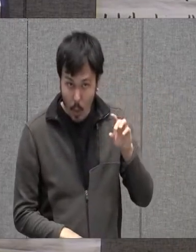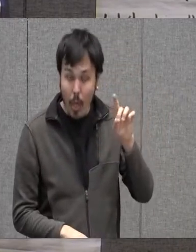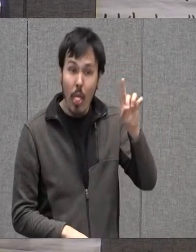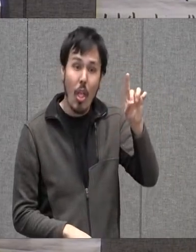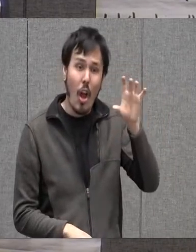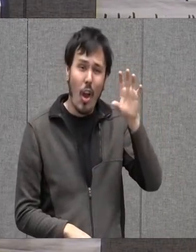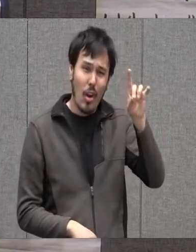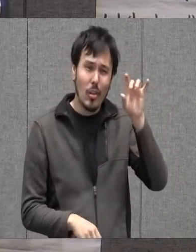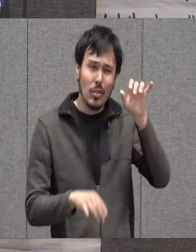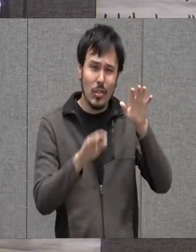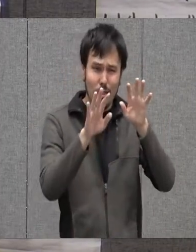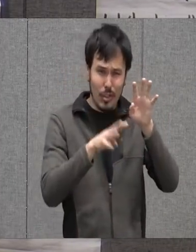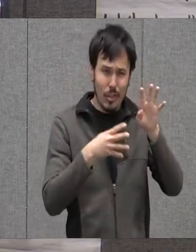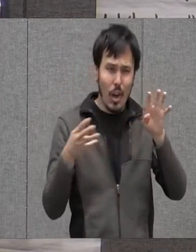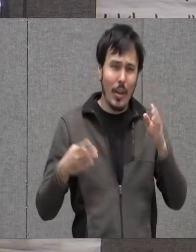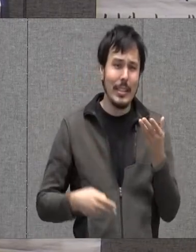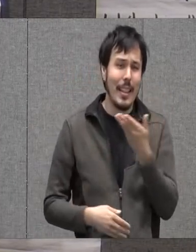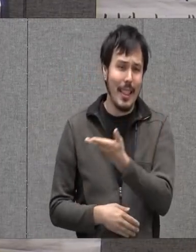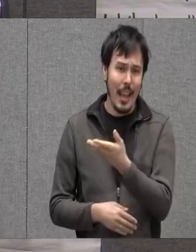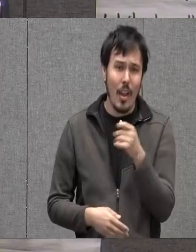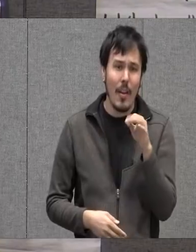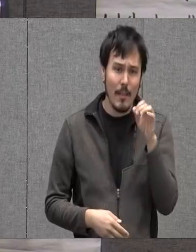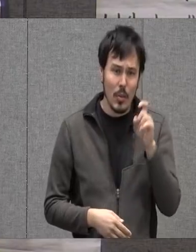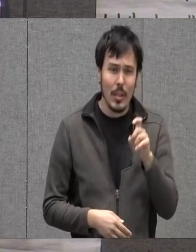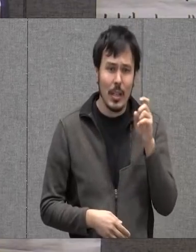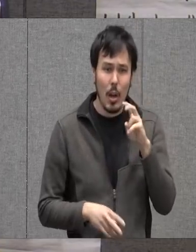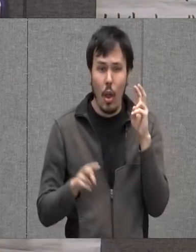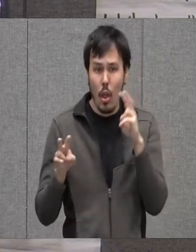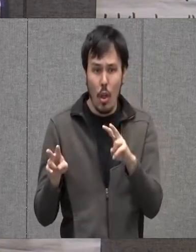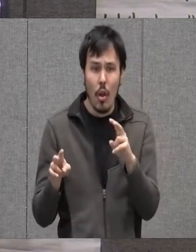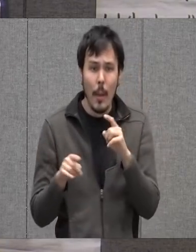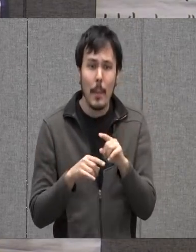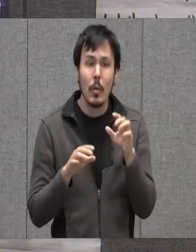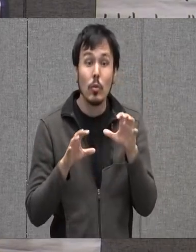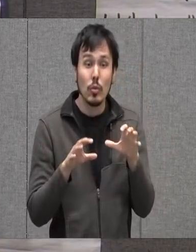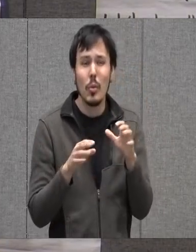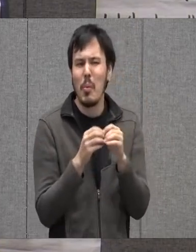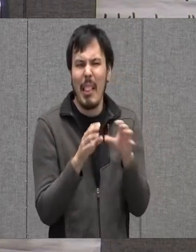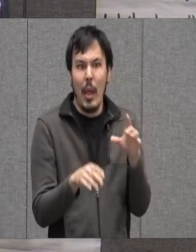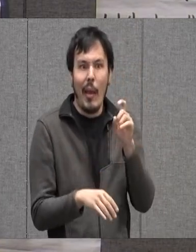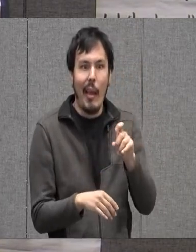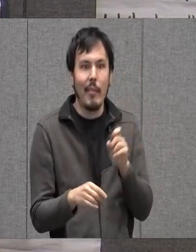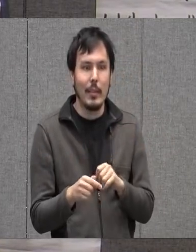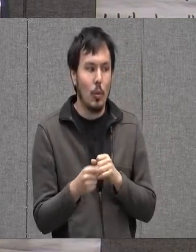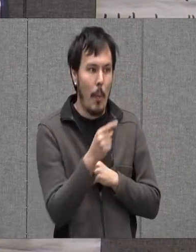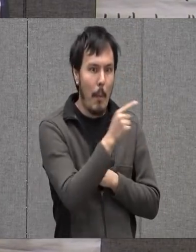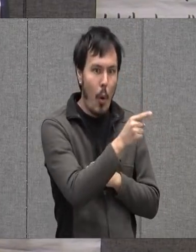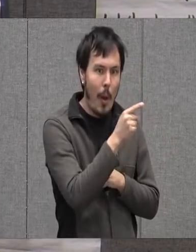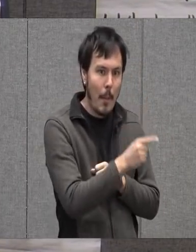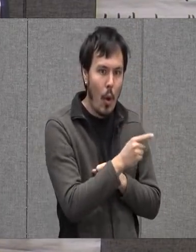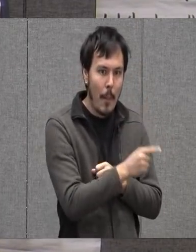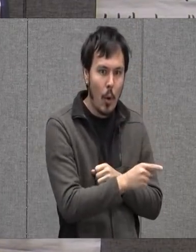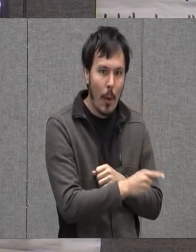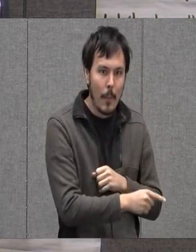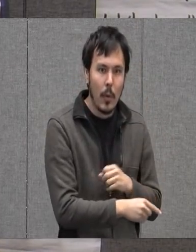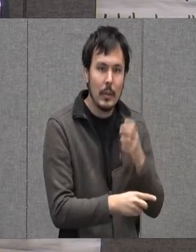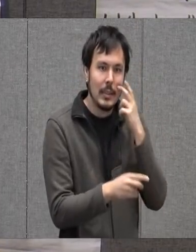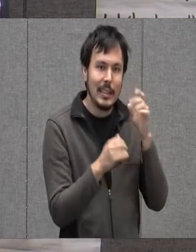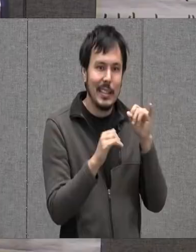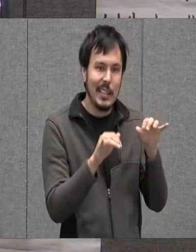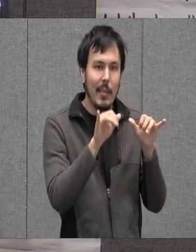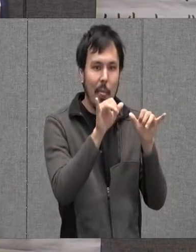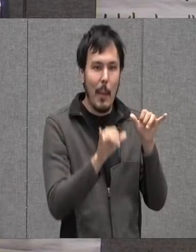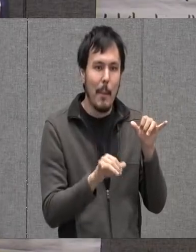be here in case you need to look at it, but we're going to try to just do it without having to point to the numbers and see if we can keep the pattern